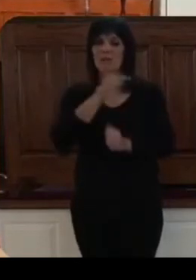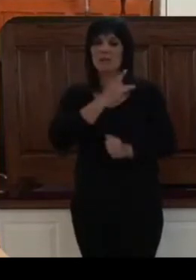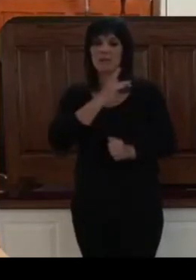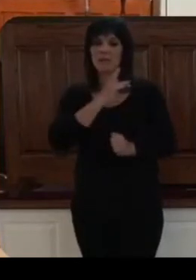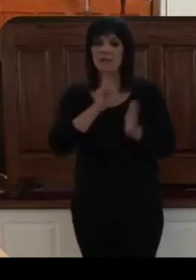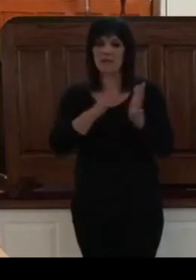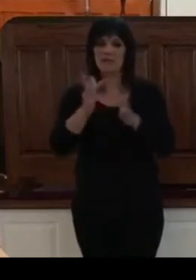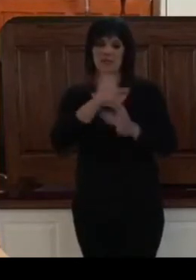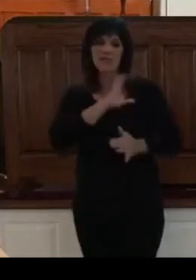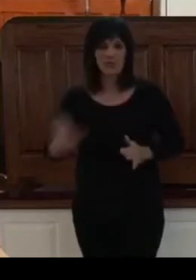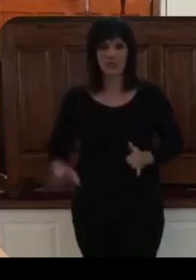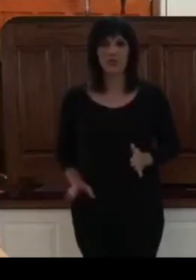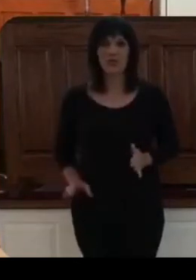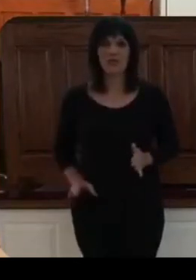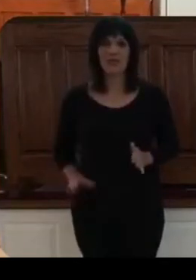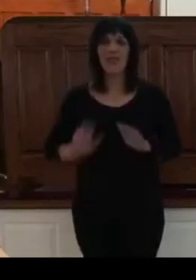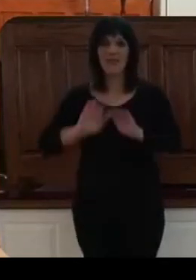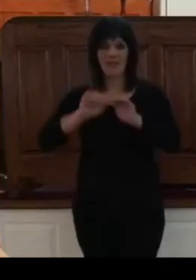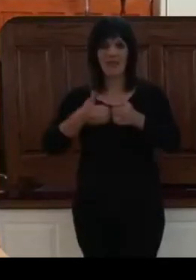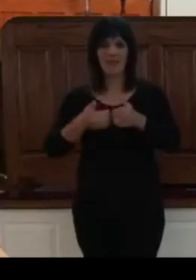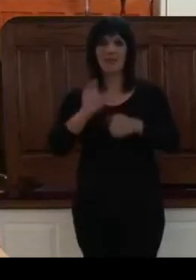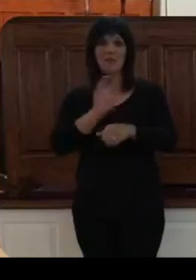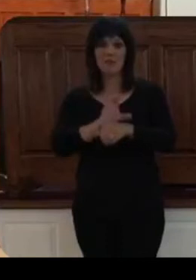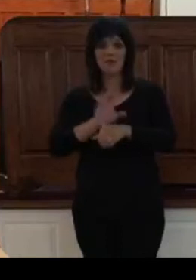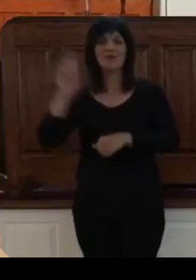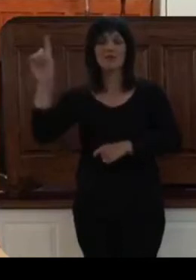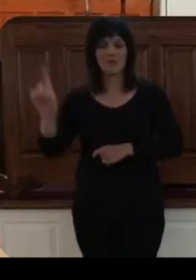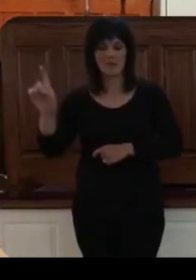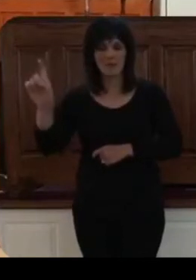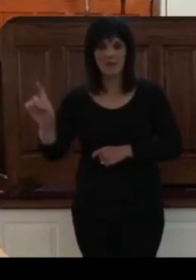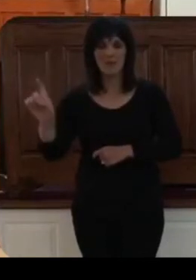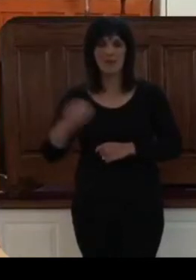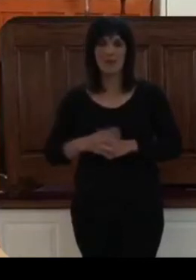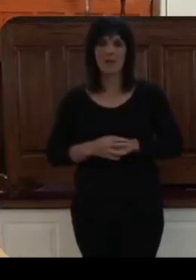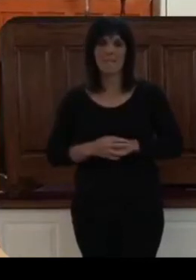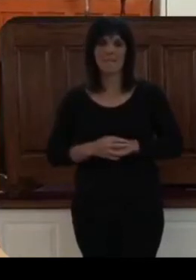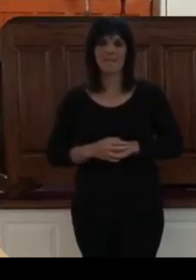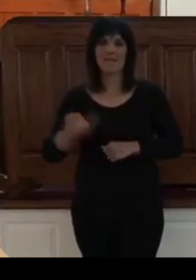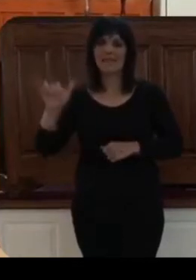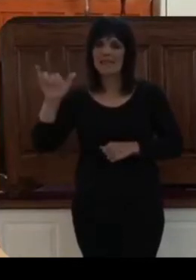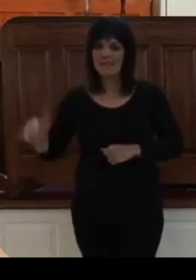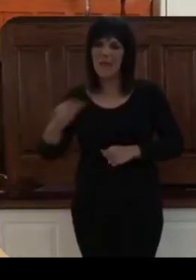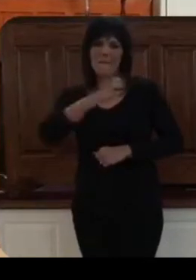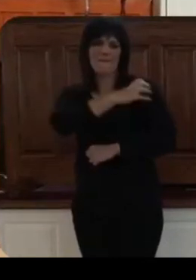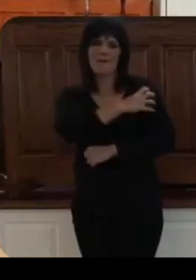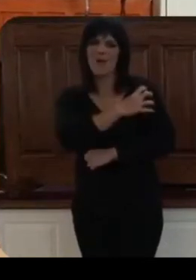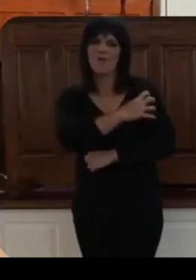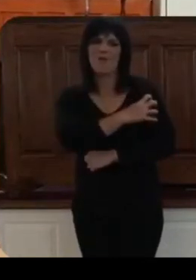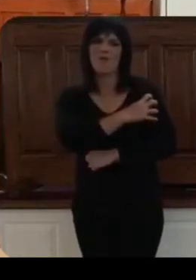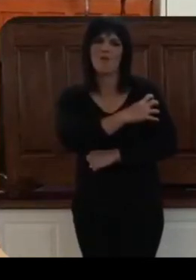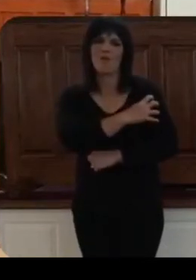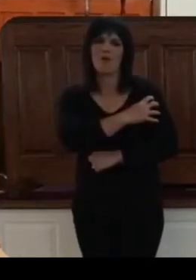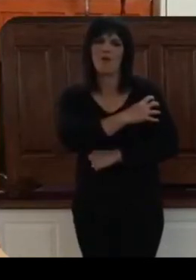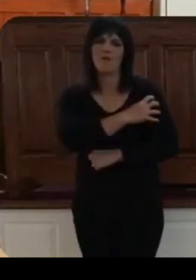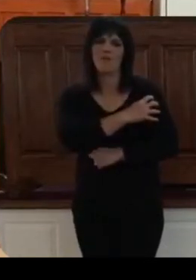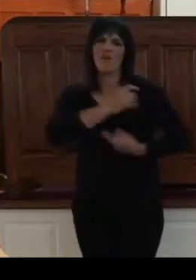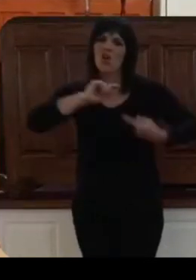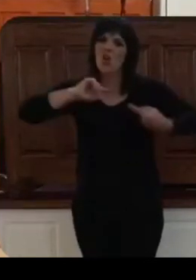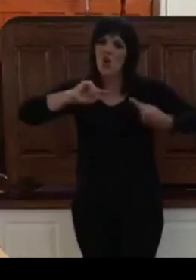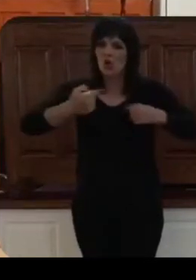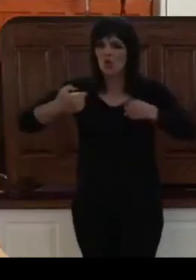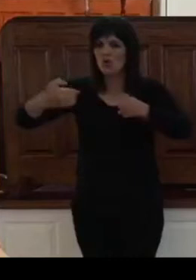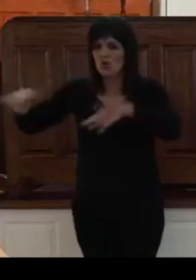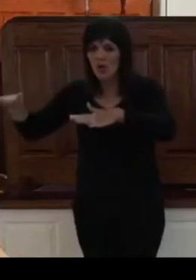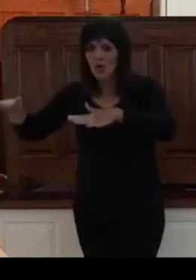be. That's the way church should be, okay? It should be that powerful. It hurt him to leave, and then it hurt him to be kept